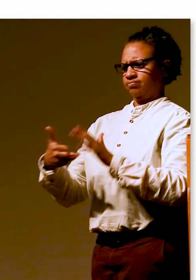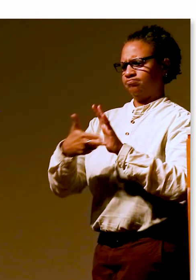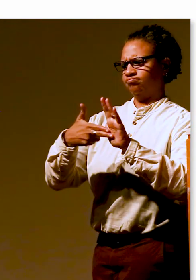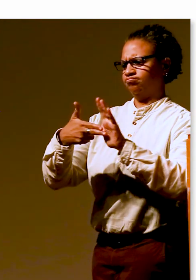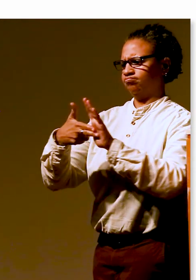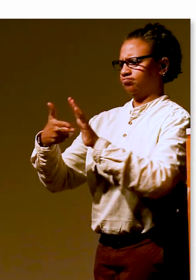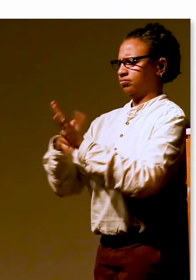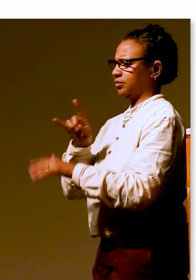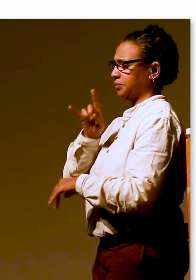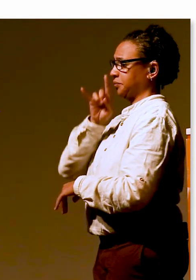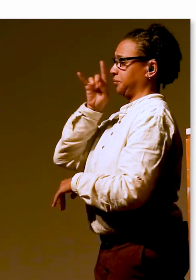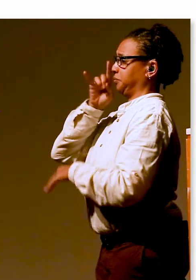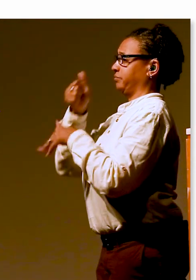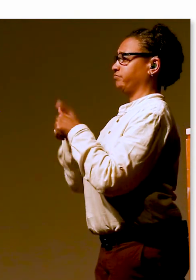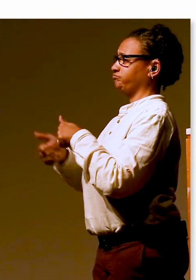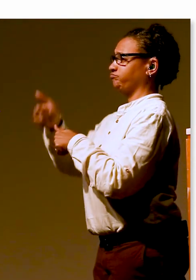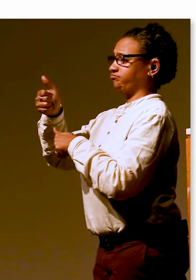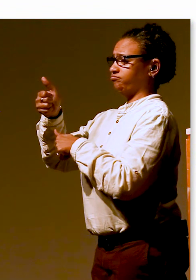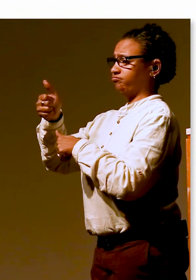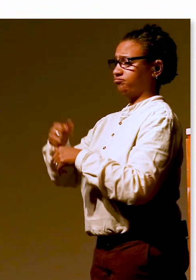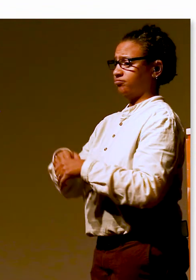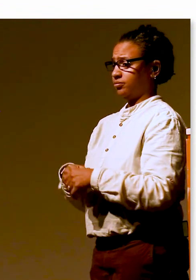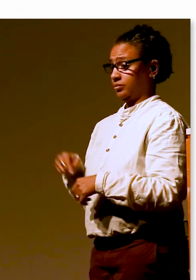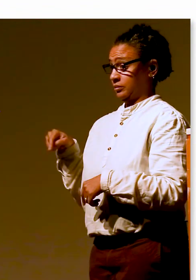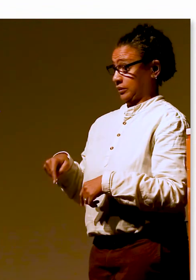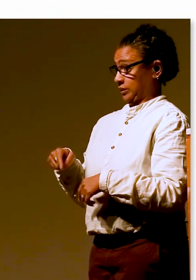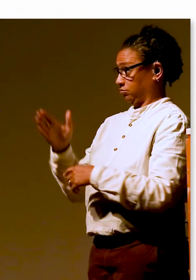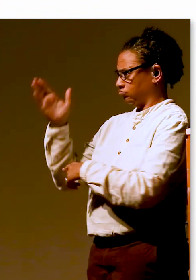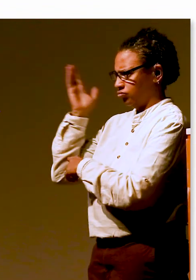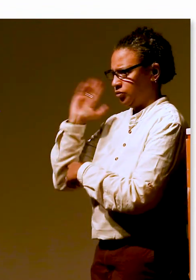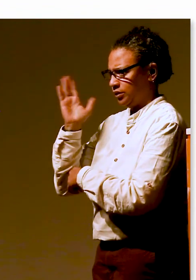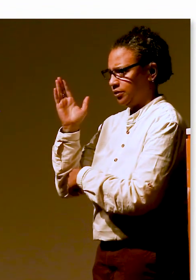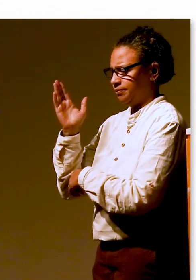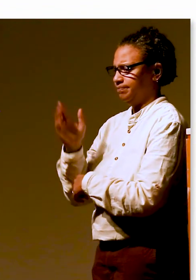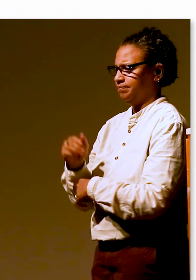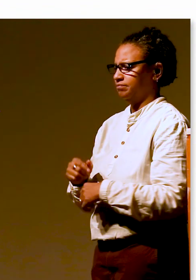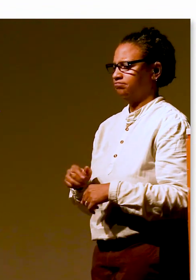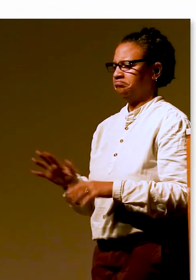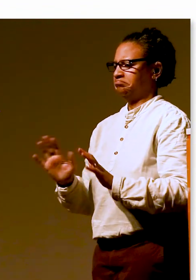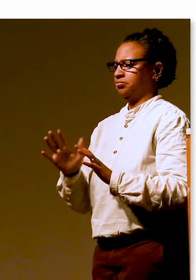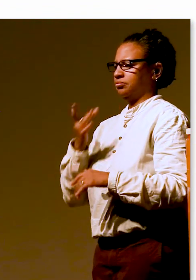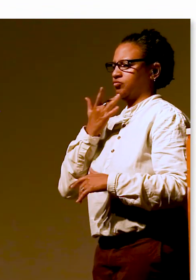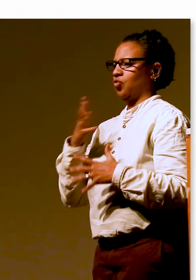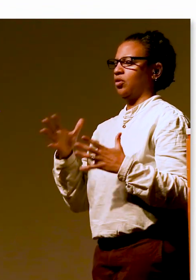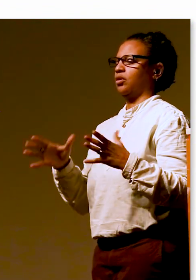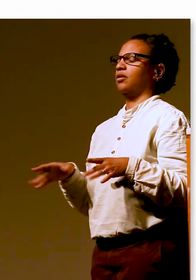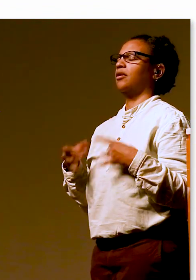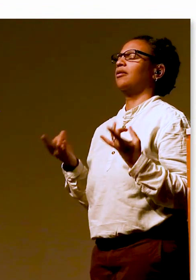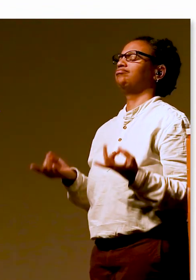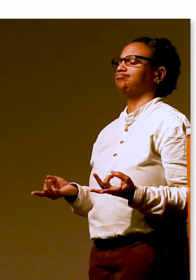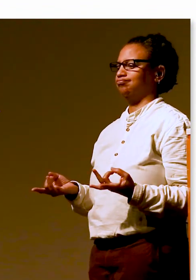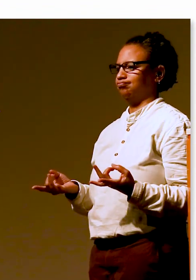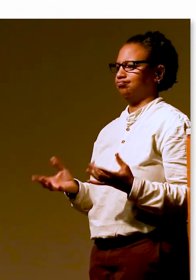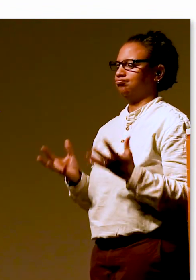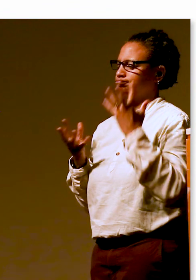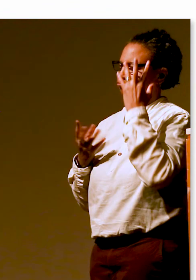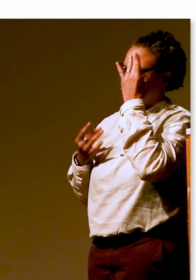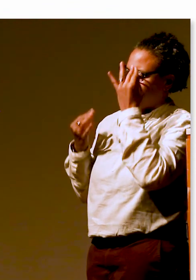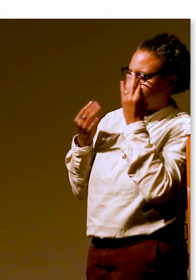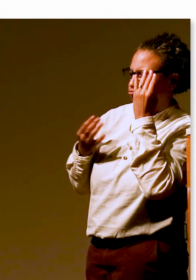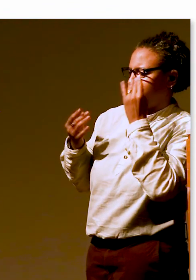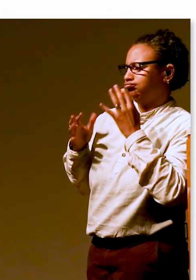a lecture, tonight is more of a meditation. That's a word I've been trying out, because I really think that